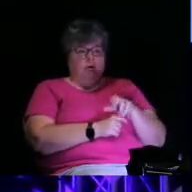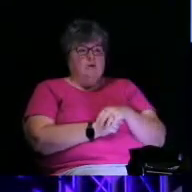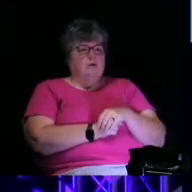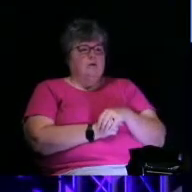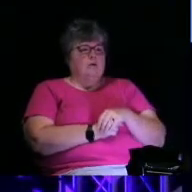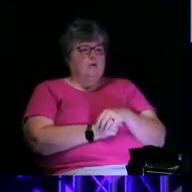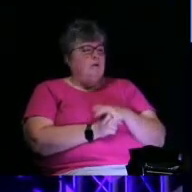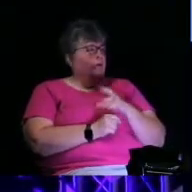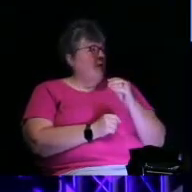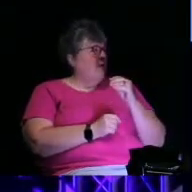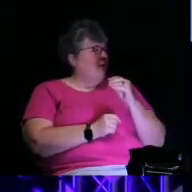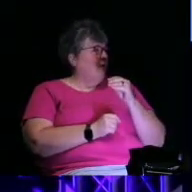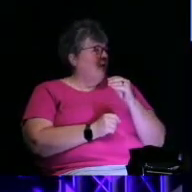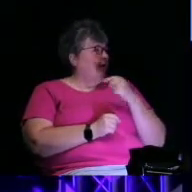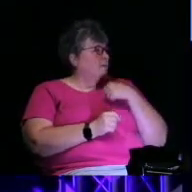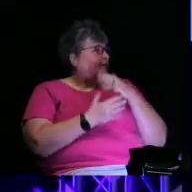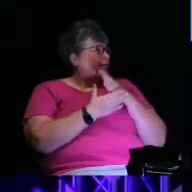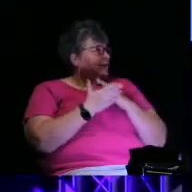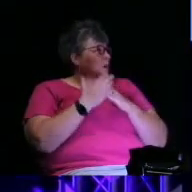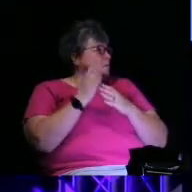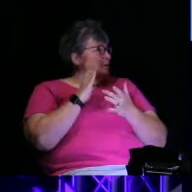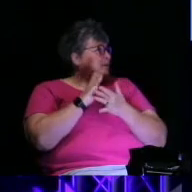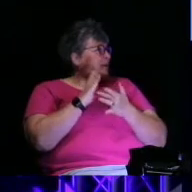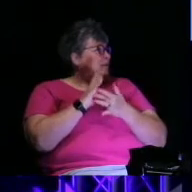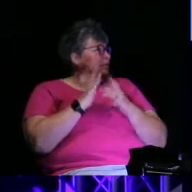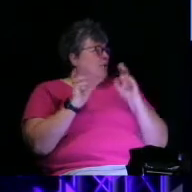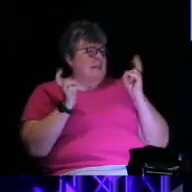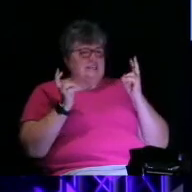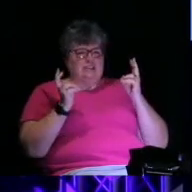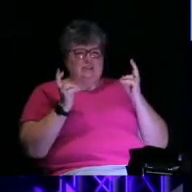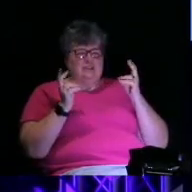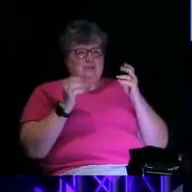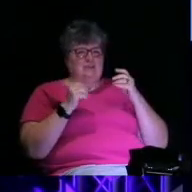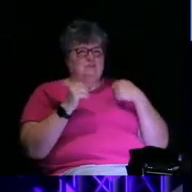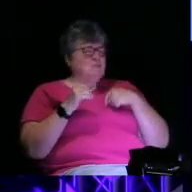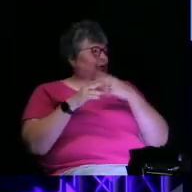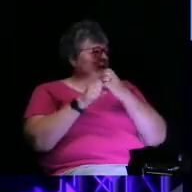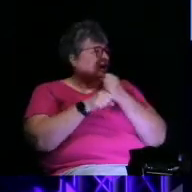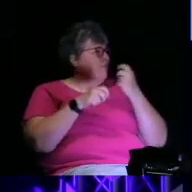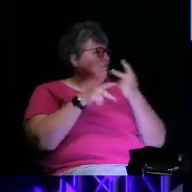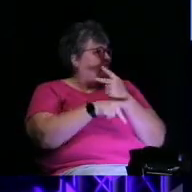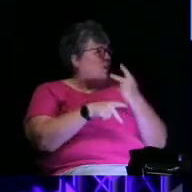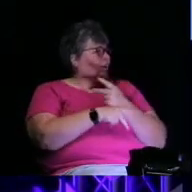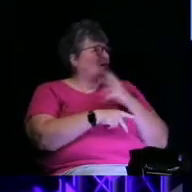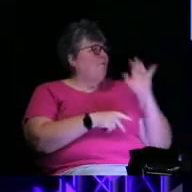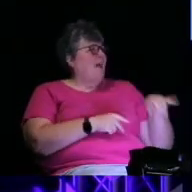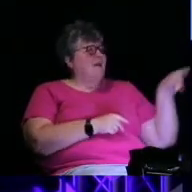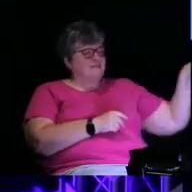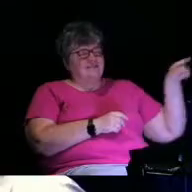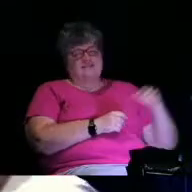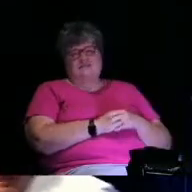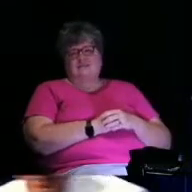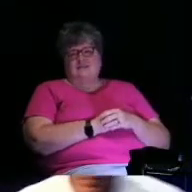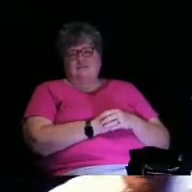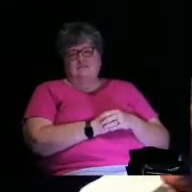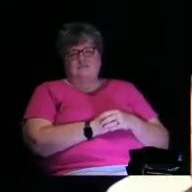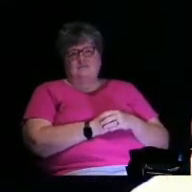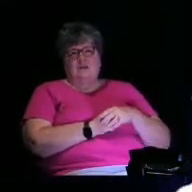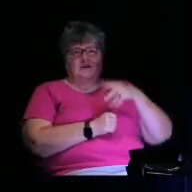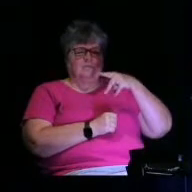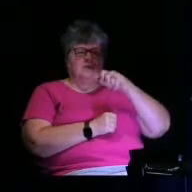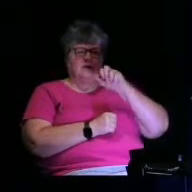And there are some technical issues here, all right? You're getting it figured out. There we go. It's happening. There it is right there. All right. So